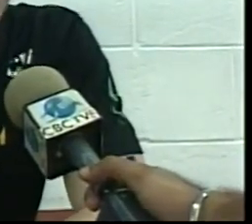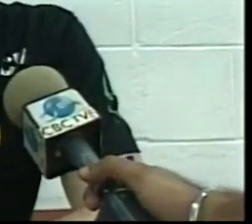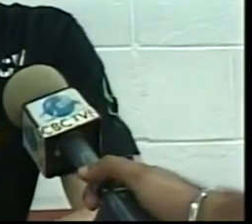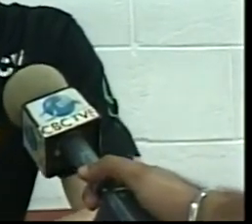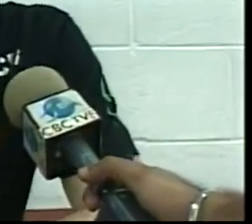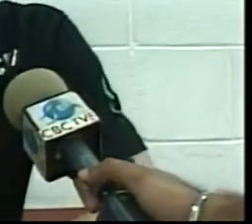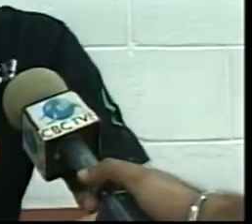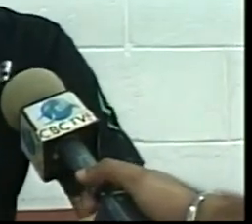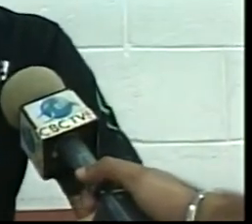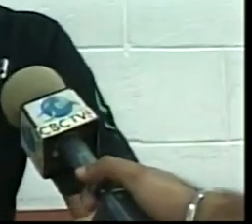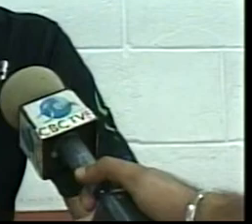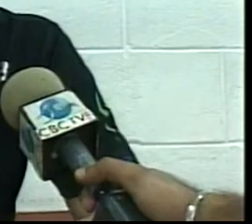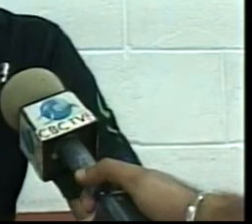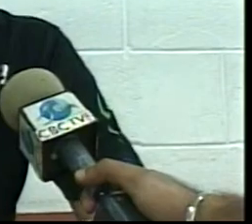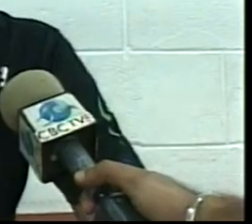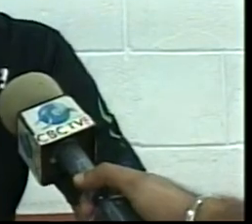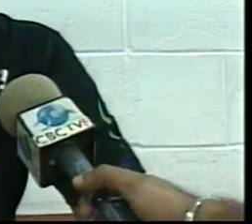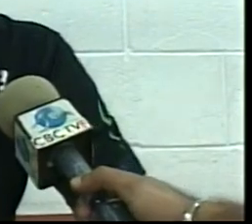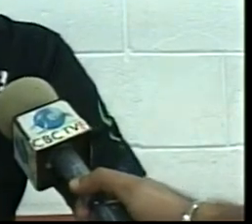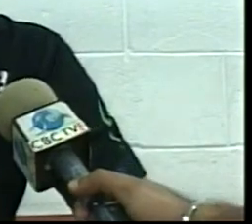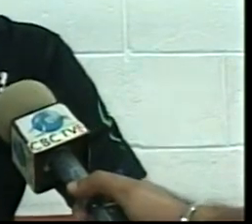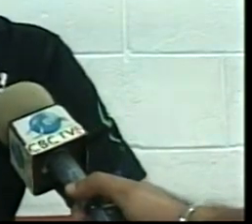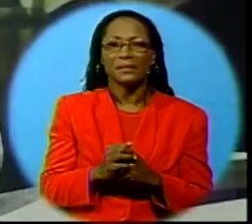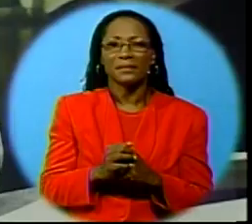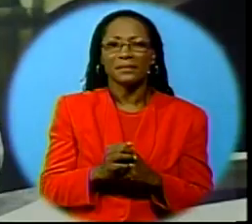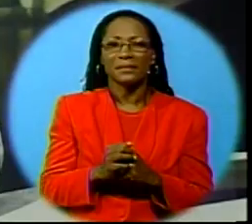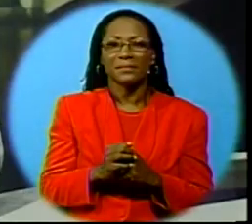was on tonight. I felt good, and I was the lucky one.